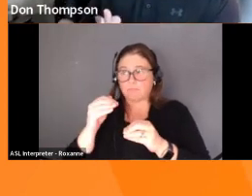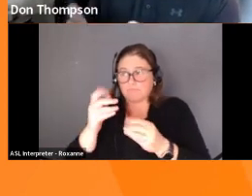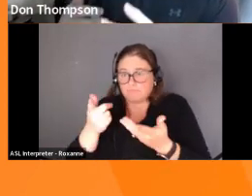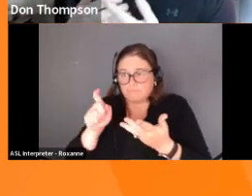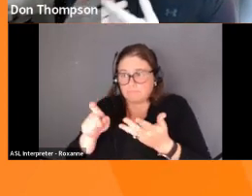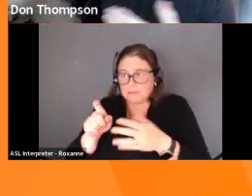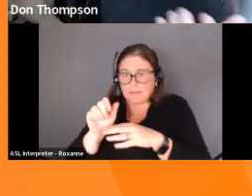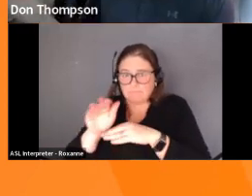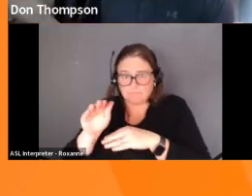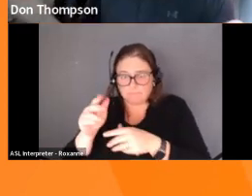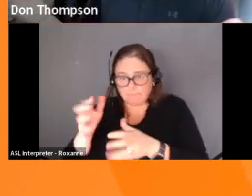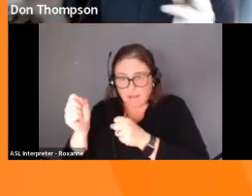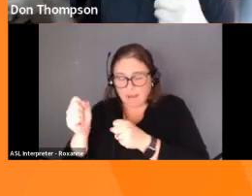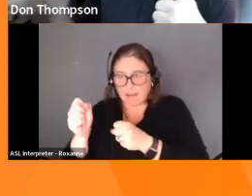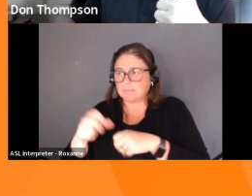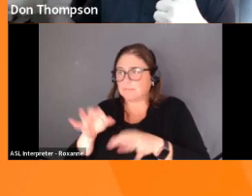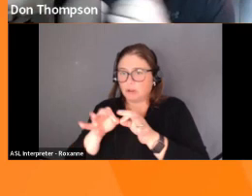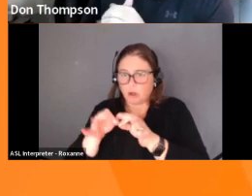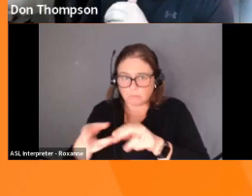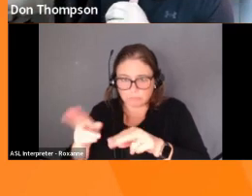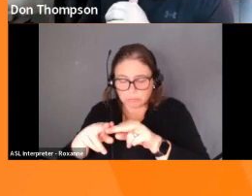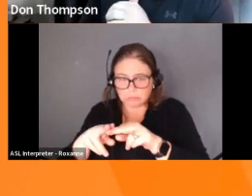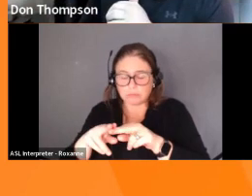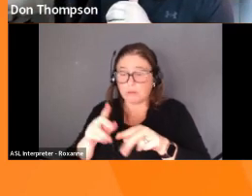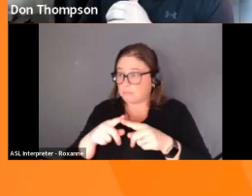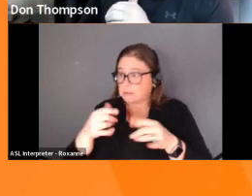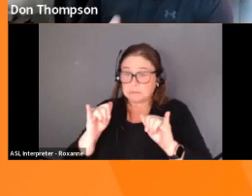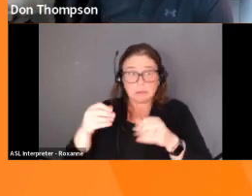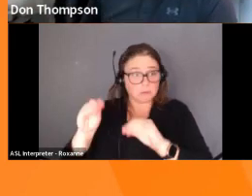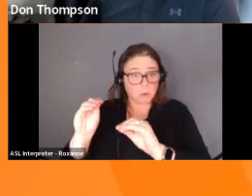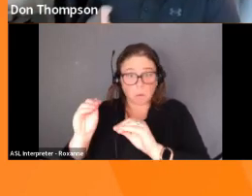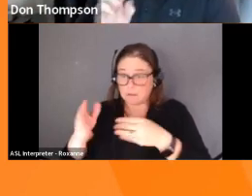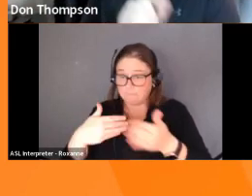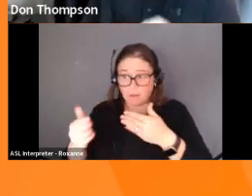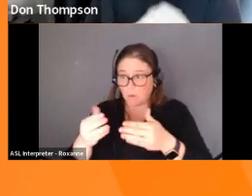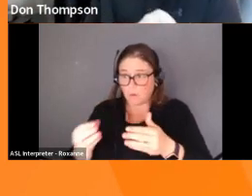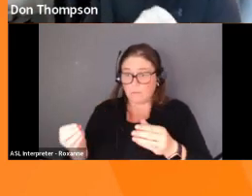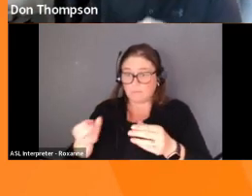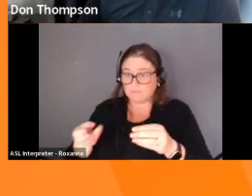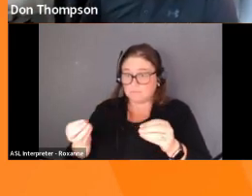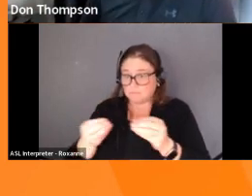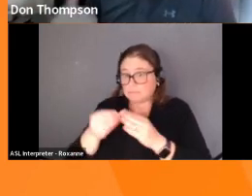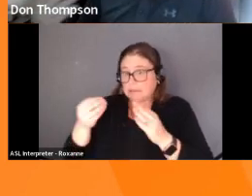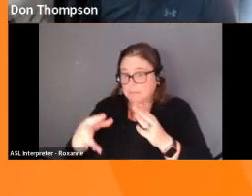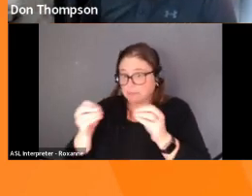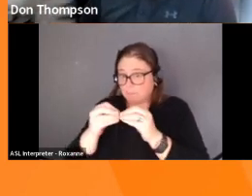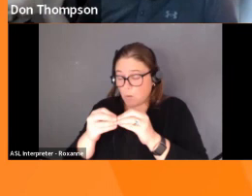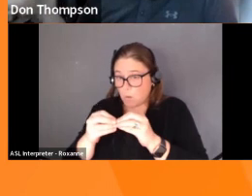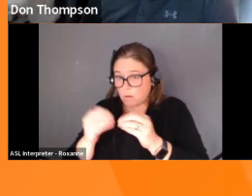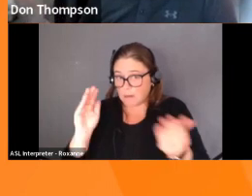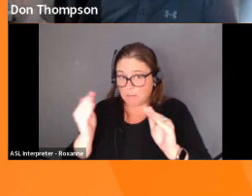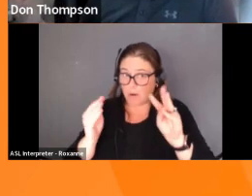show up without being broken. So win for everybody. Okay. So, but this cost can,